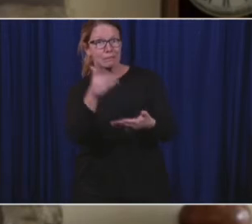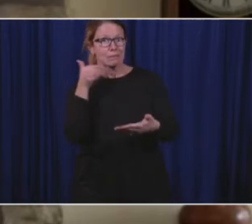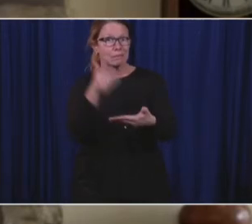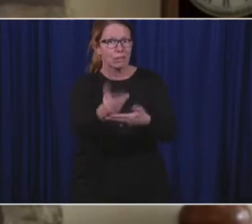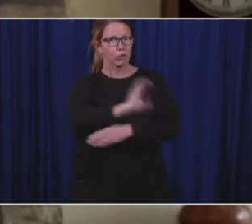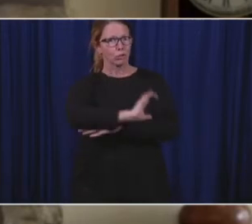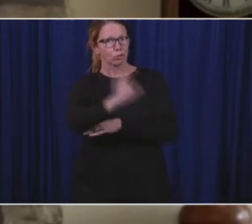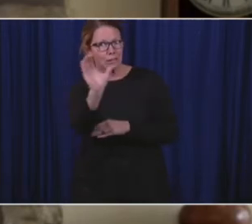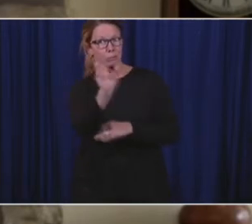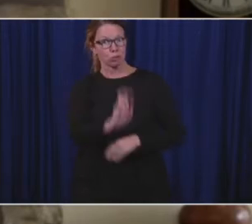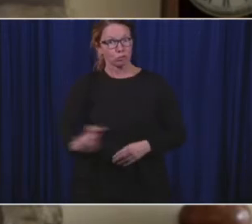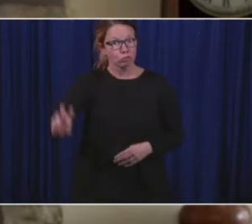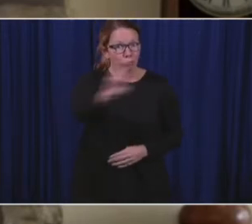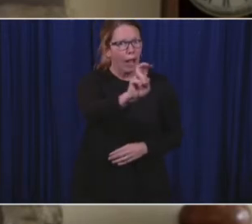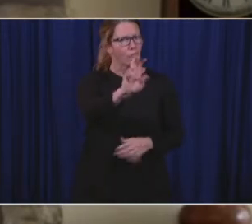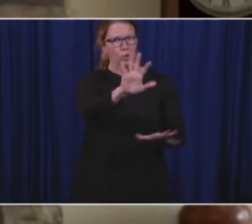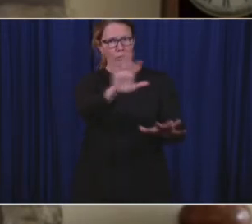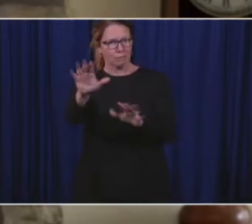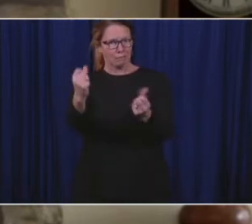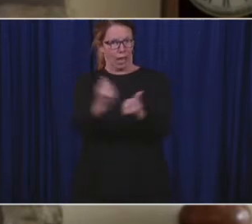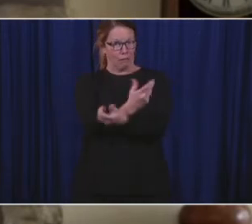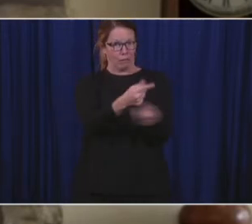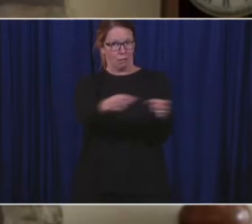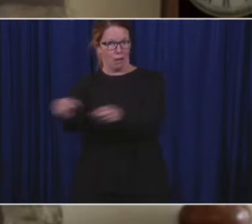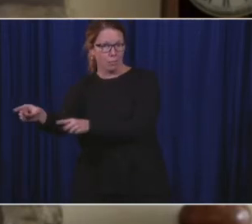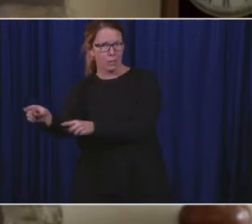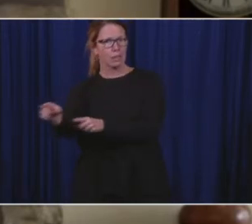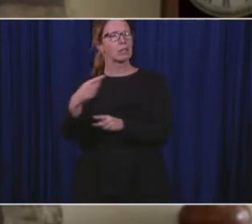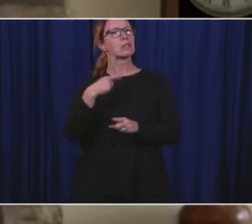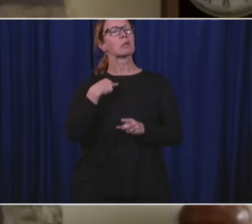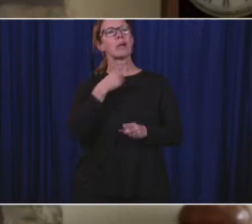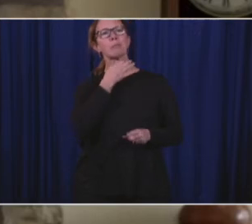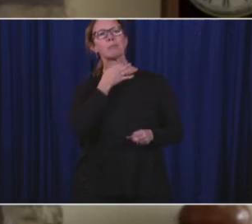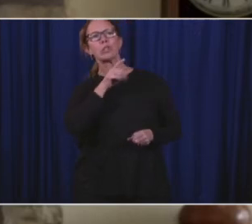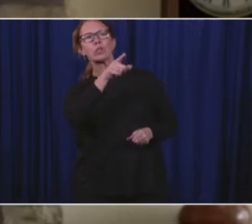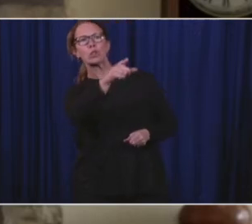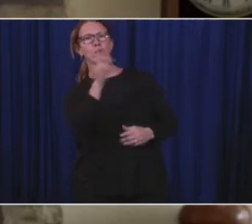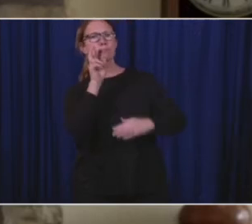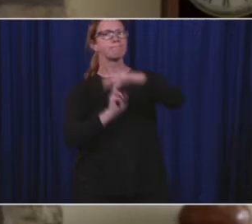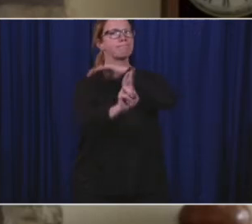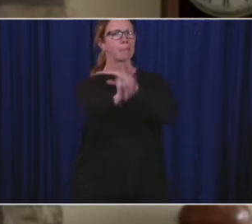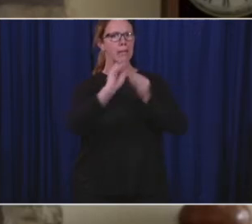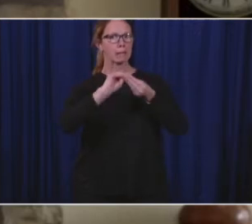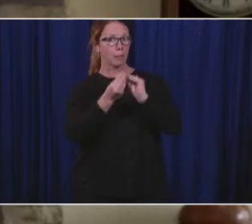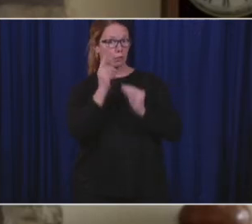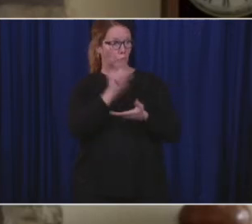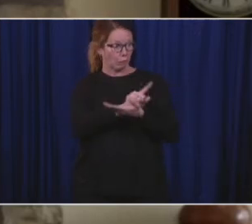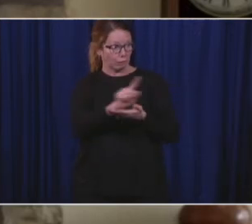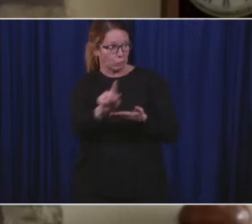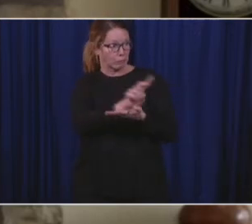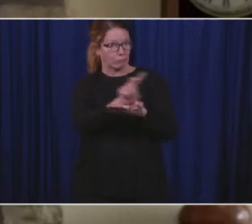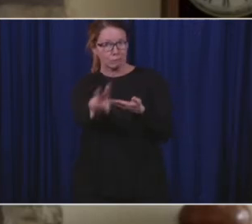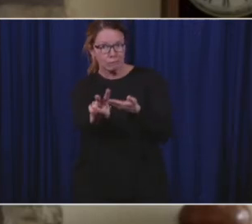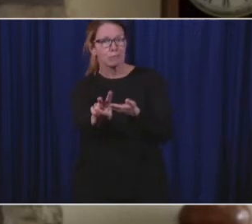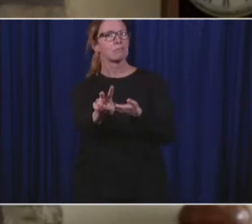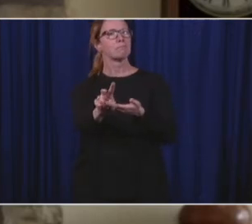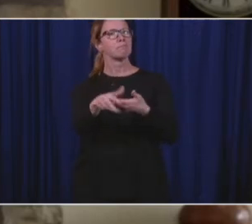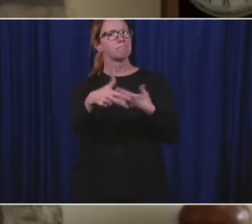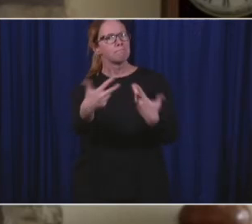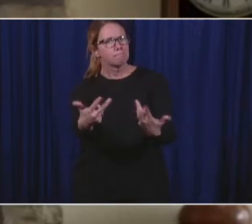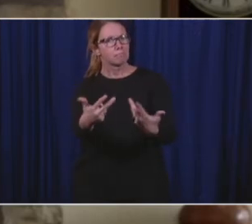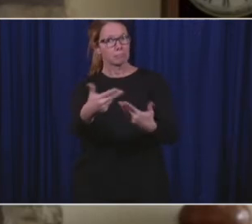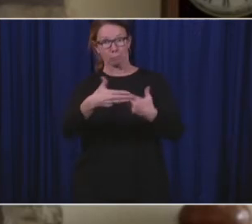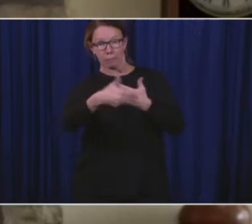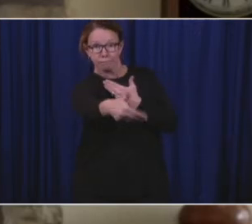travel and everything else. And I wonder what you see numbers-wise for the rest of this week, next week, and the week after, and